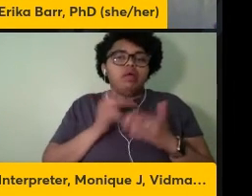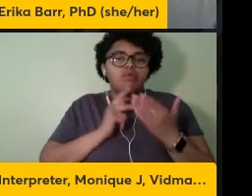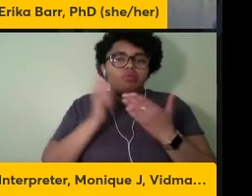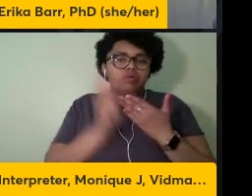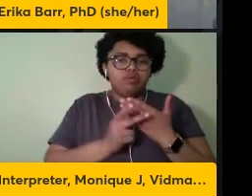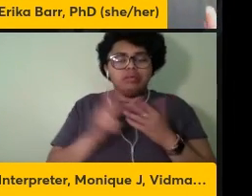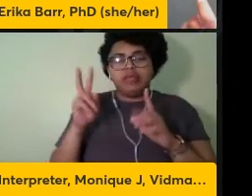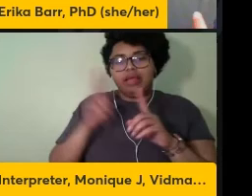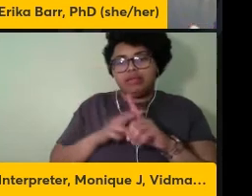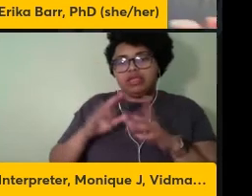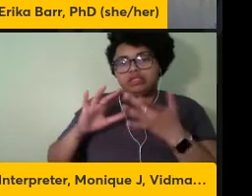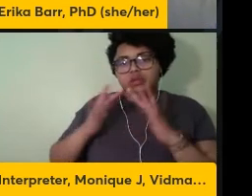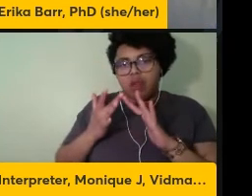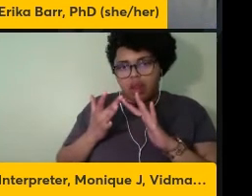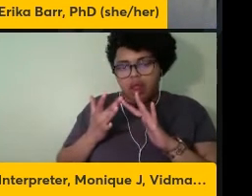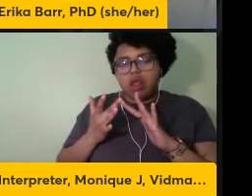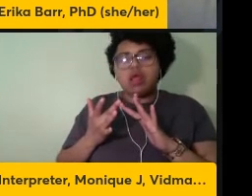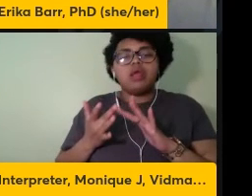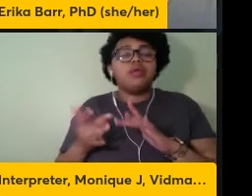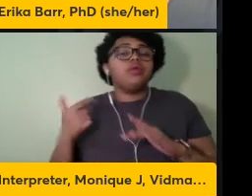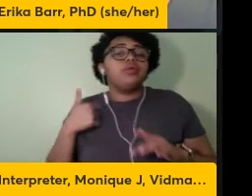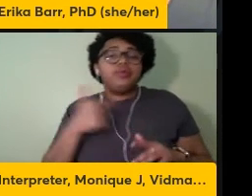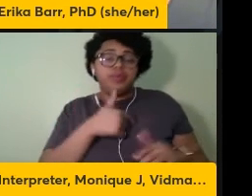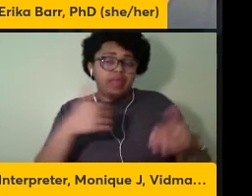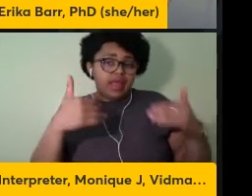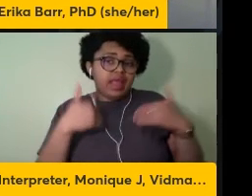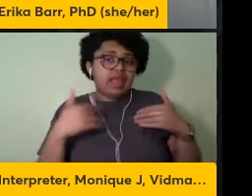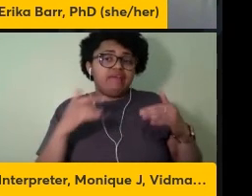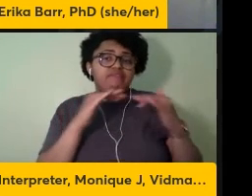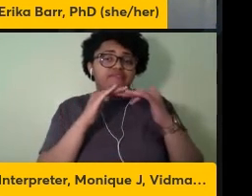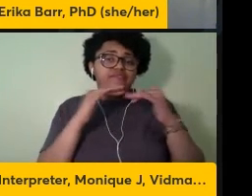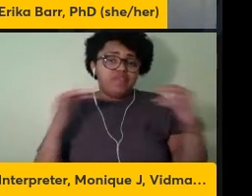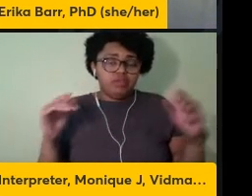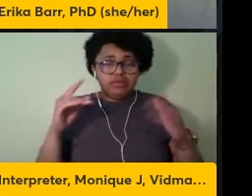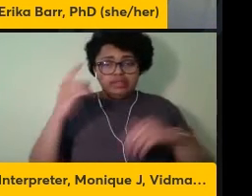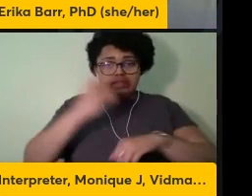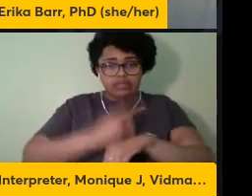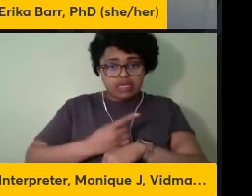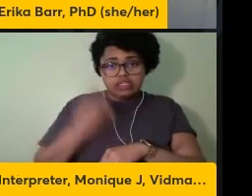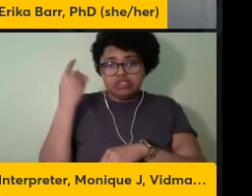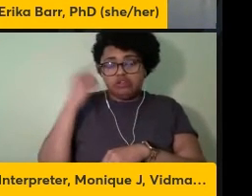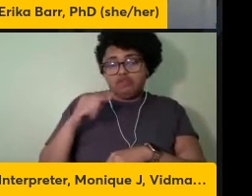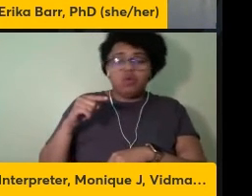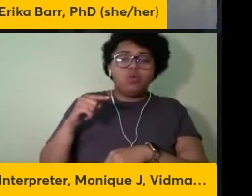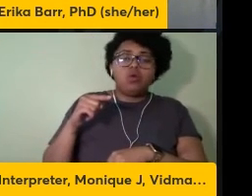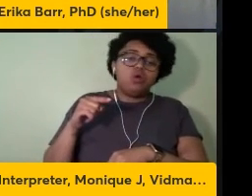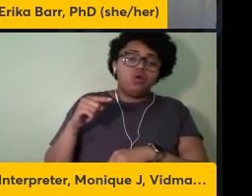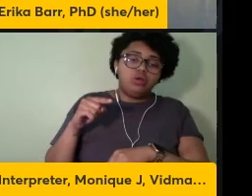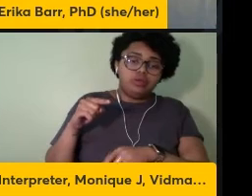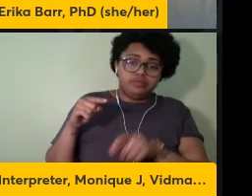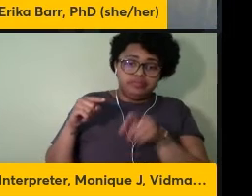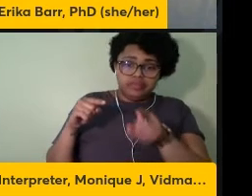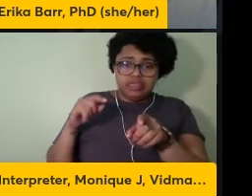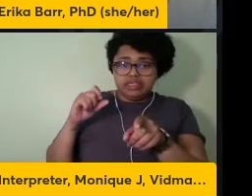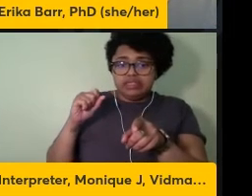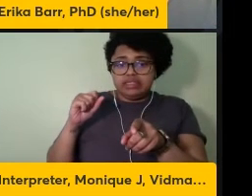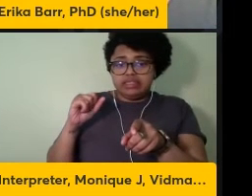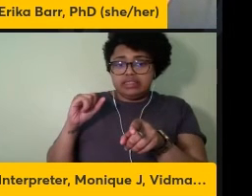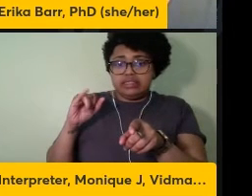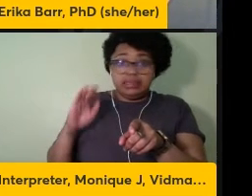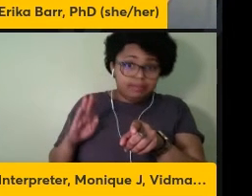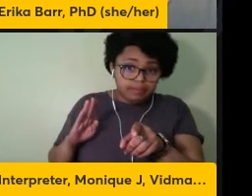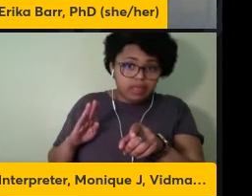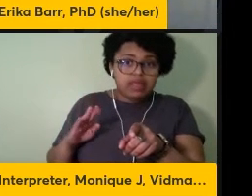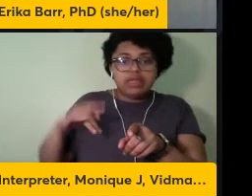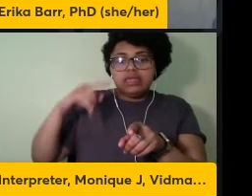is online. We have the various dates for the SIP. Like I said, the summer internship is open now,